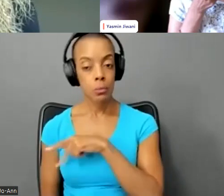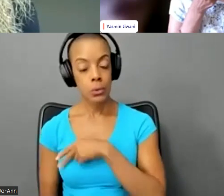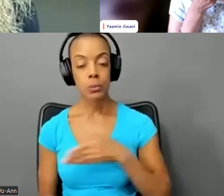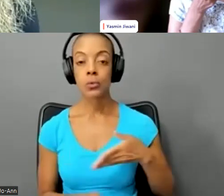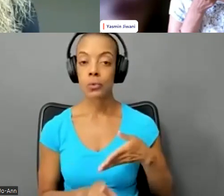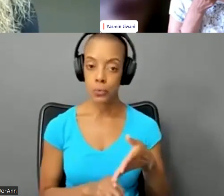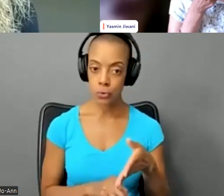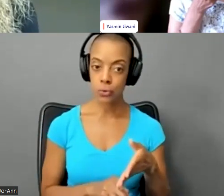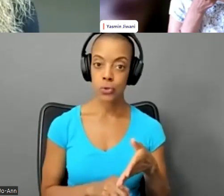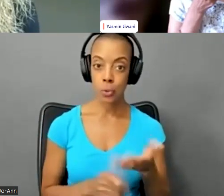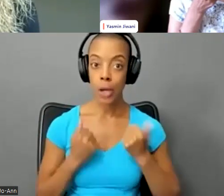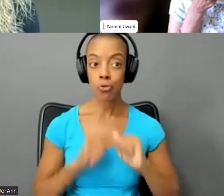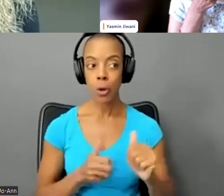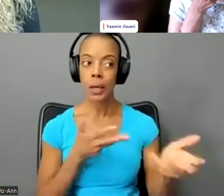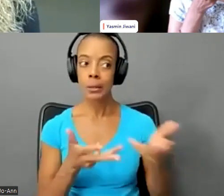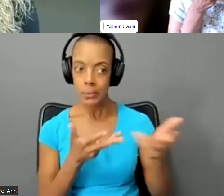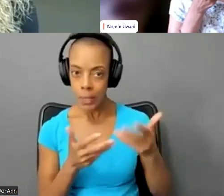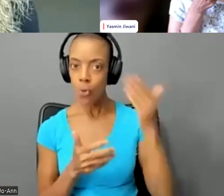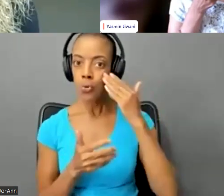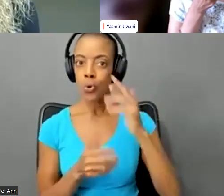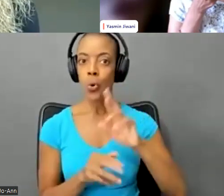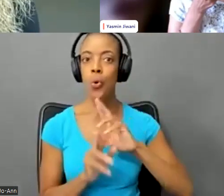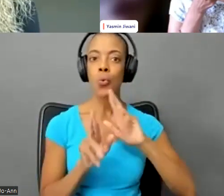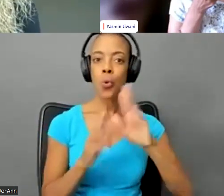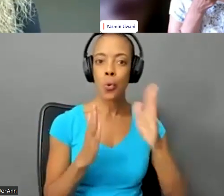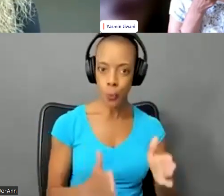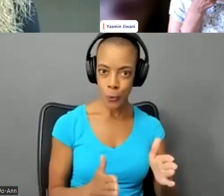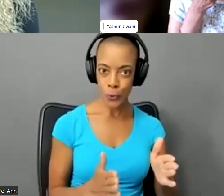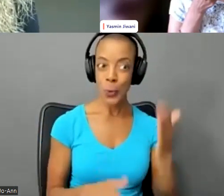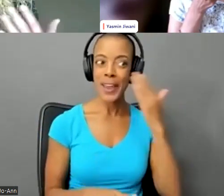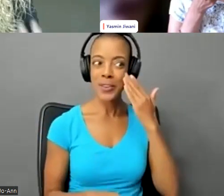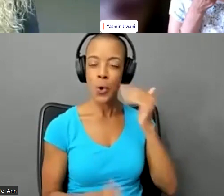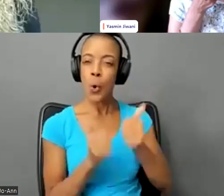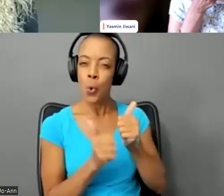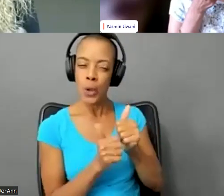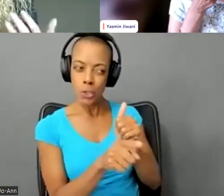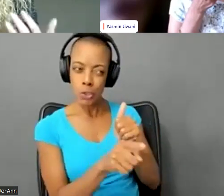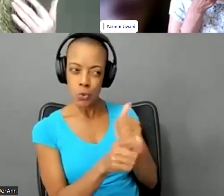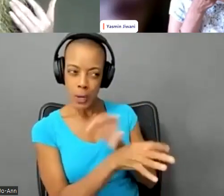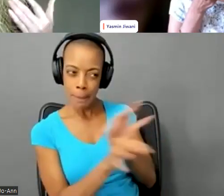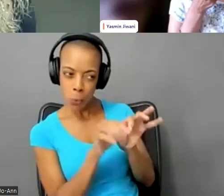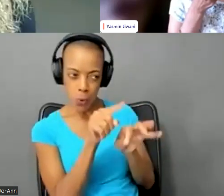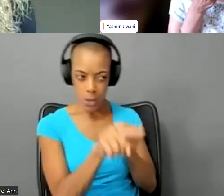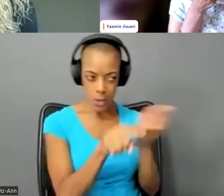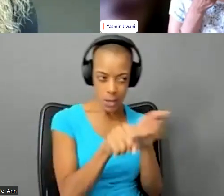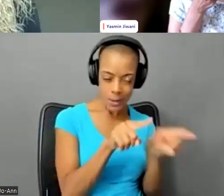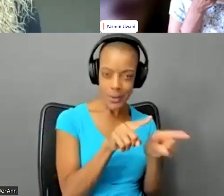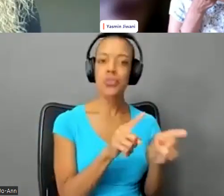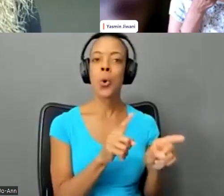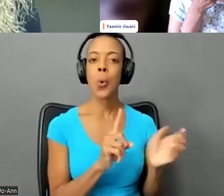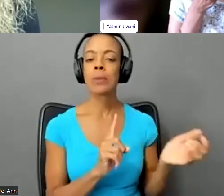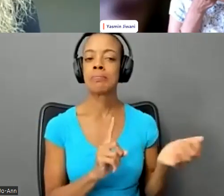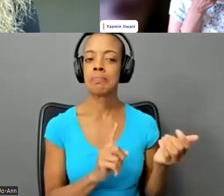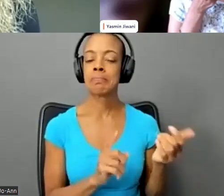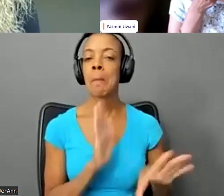to know reporters. So I know which issues are important to them. And if we're going to reach out to do a story, then I know who is